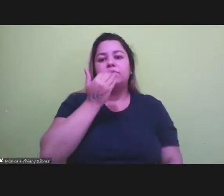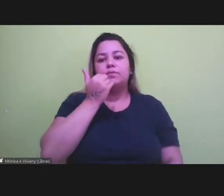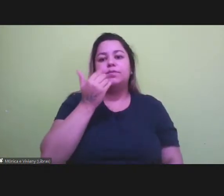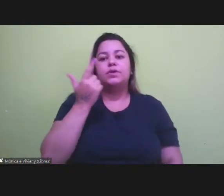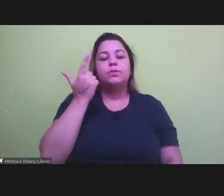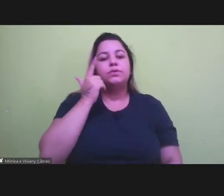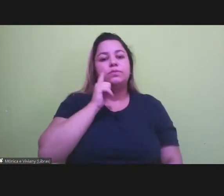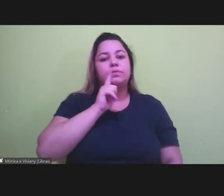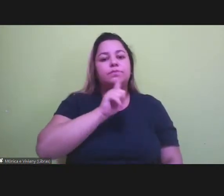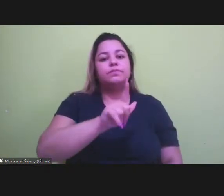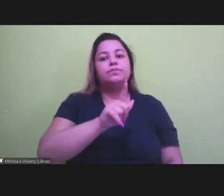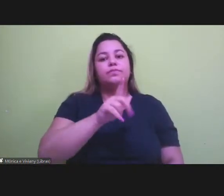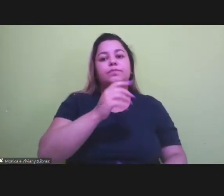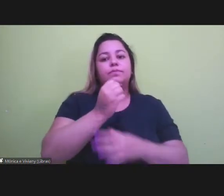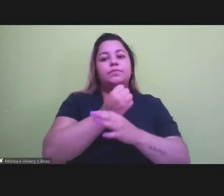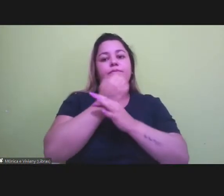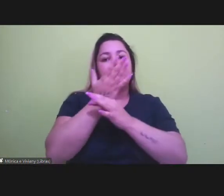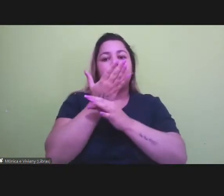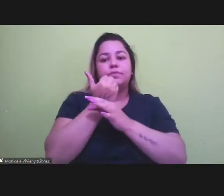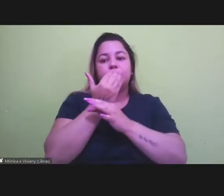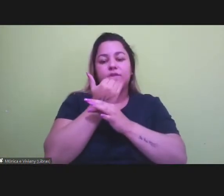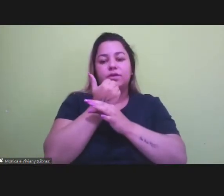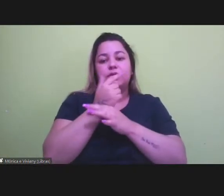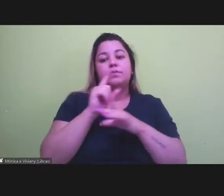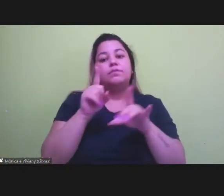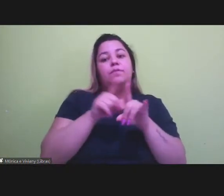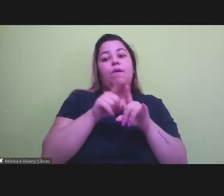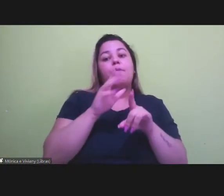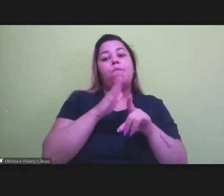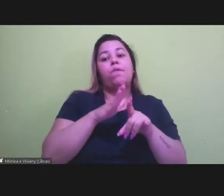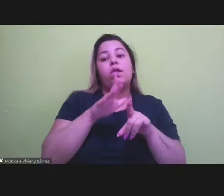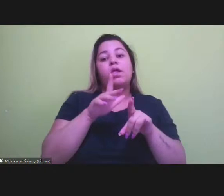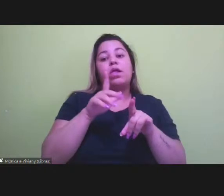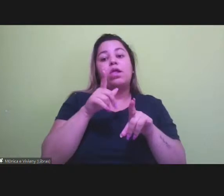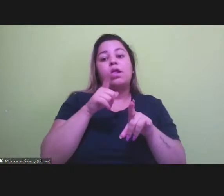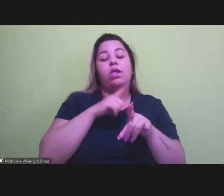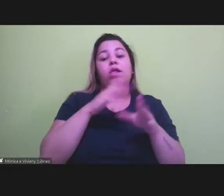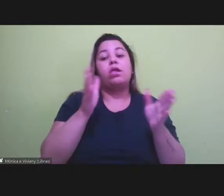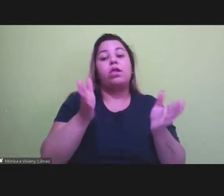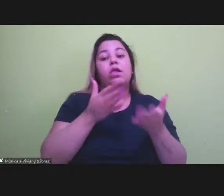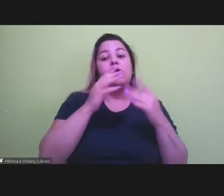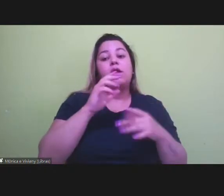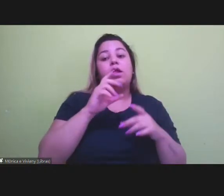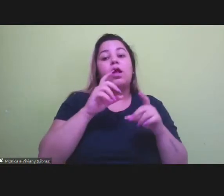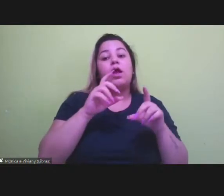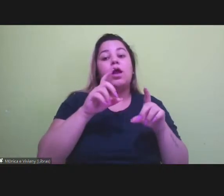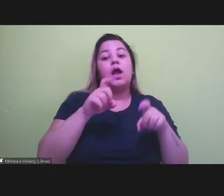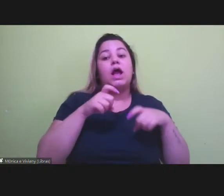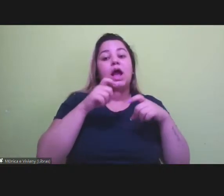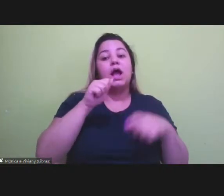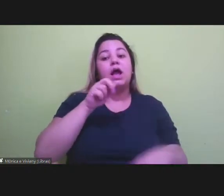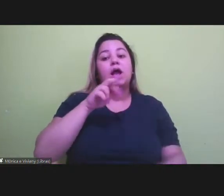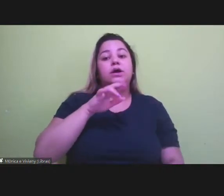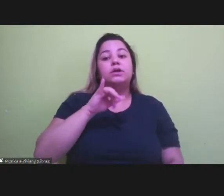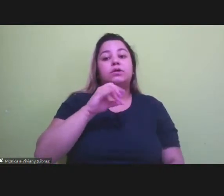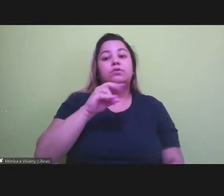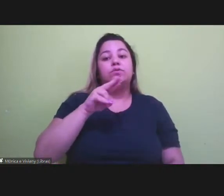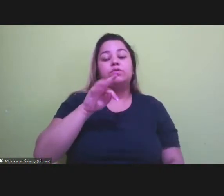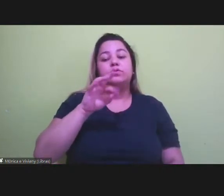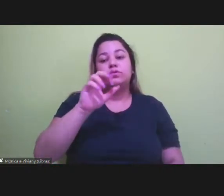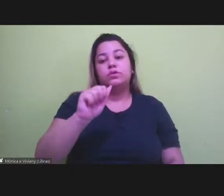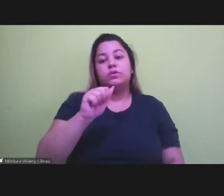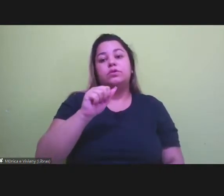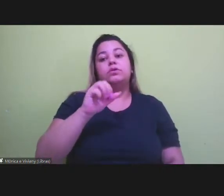with hunger, reach food security, and improve nutrition and promote sustainable